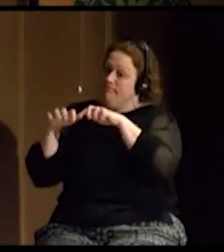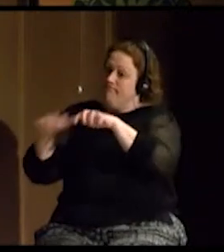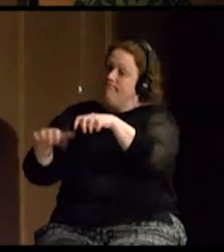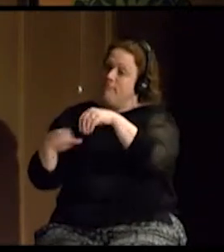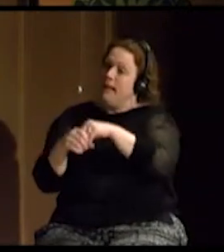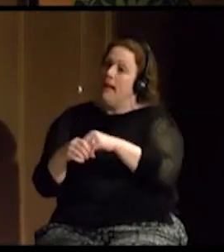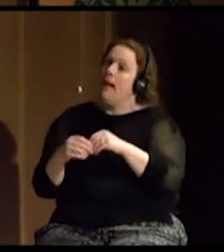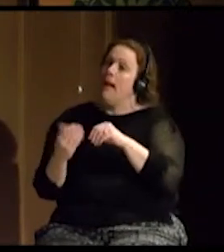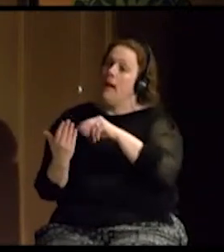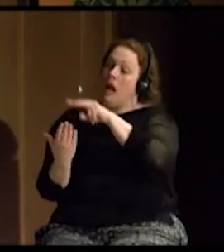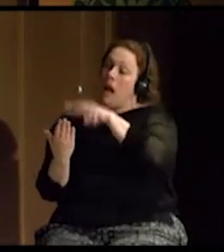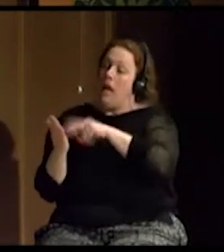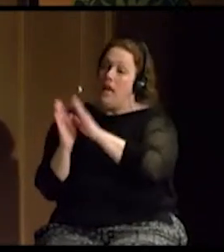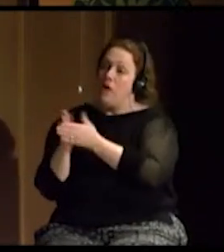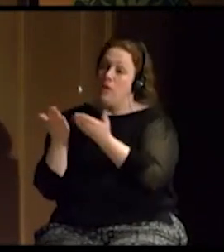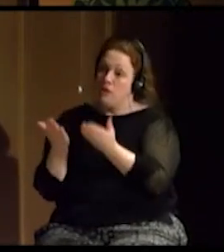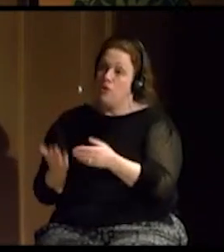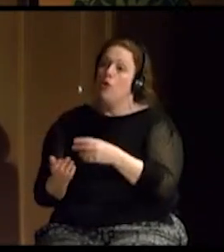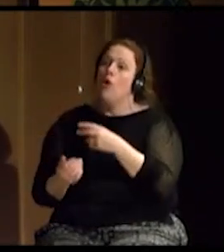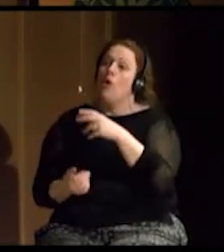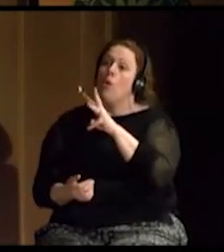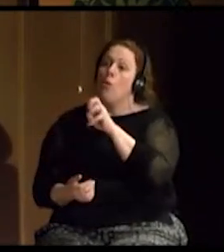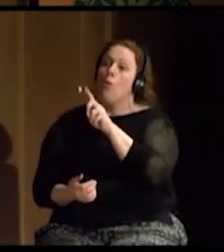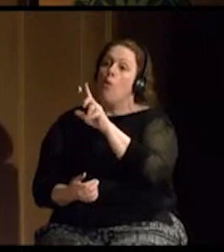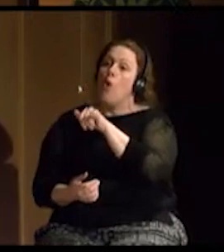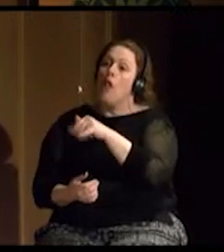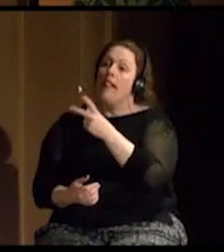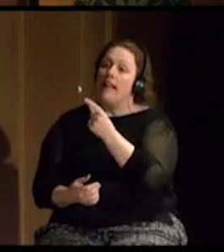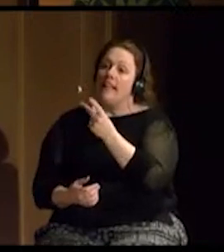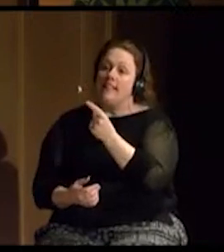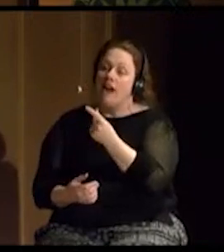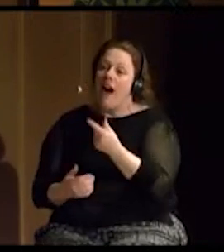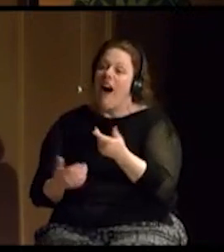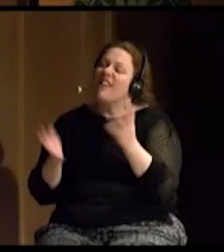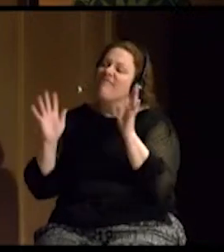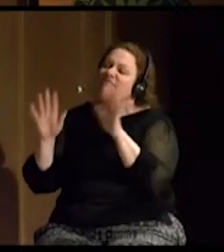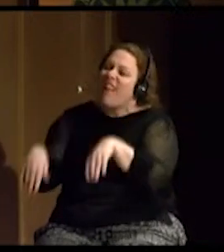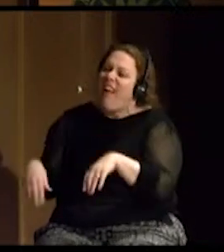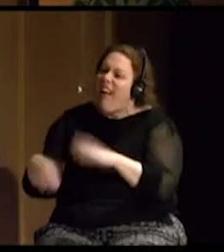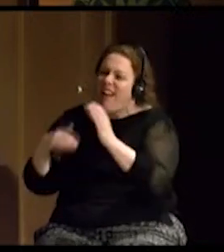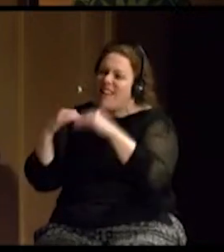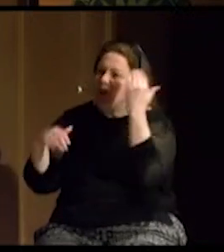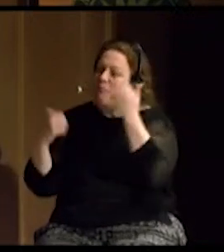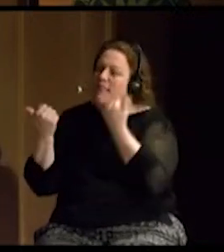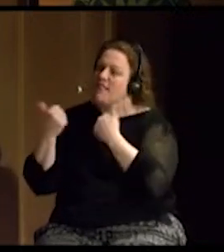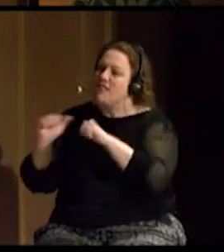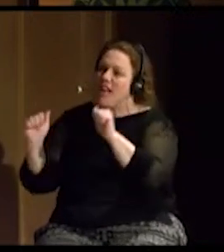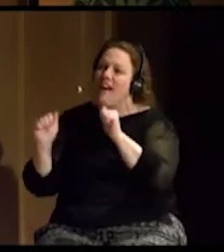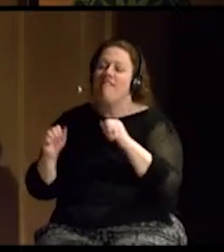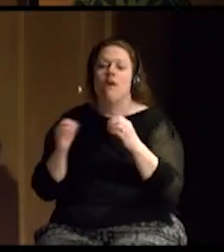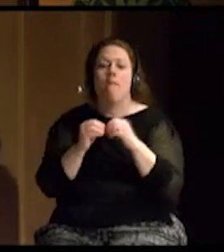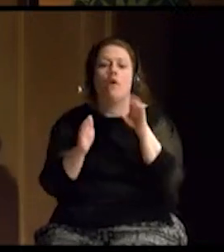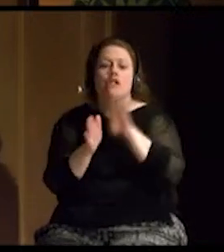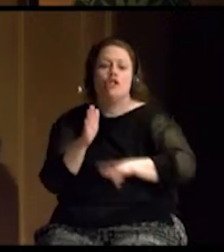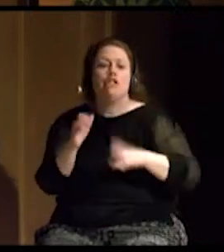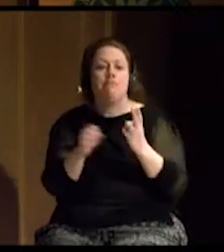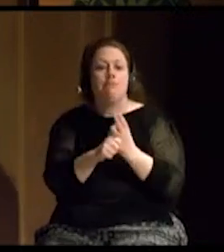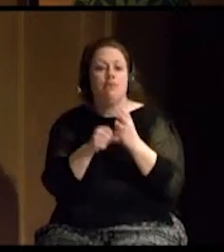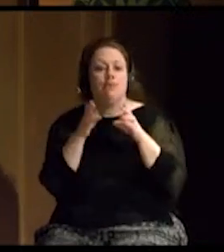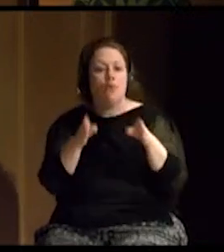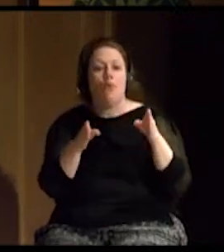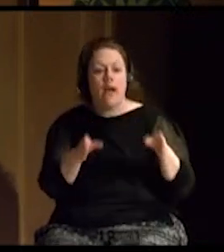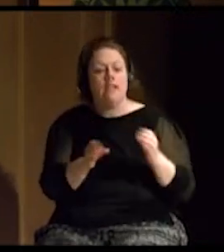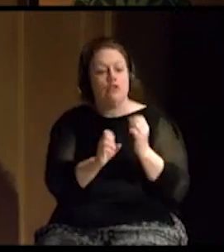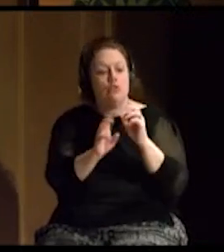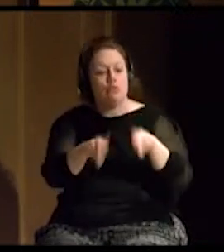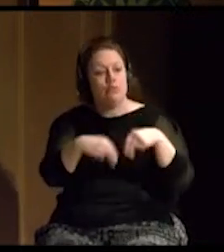that the woolly dog had fell out of fashion with the use of cheaper machine-woven Hudson Bay Company blankets. But this